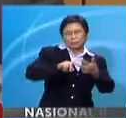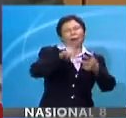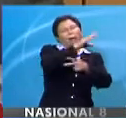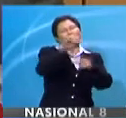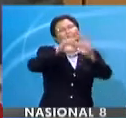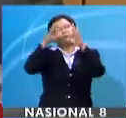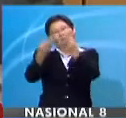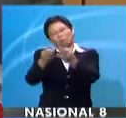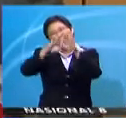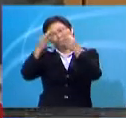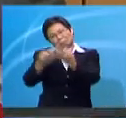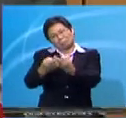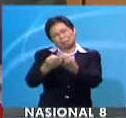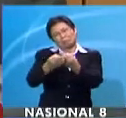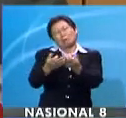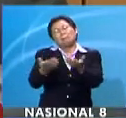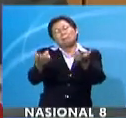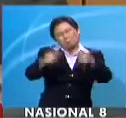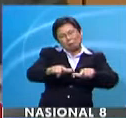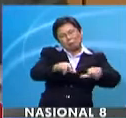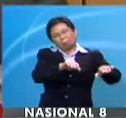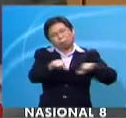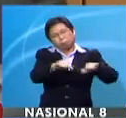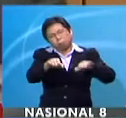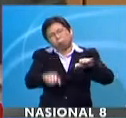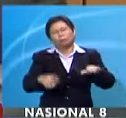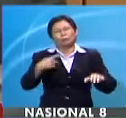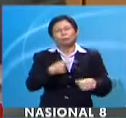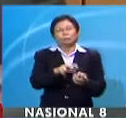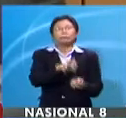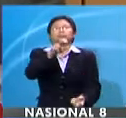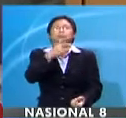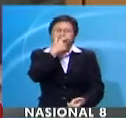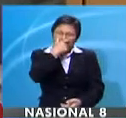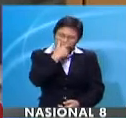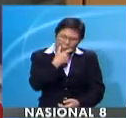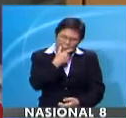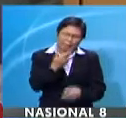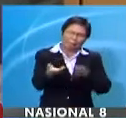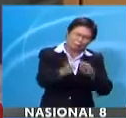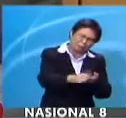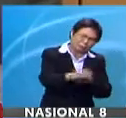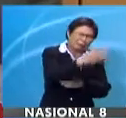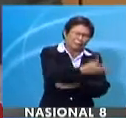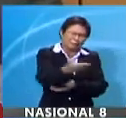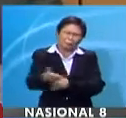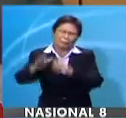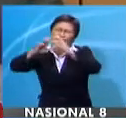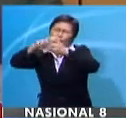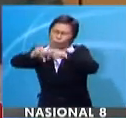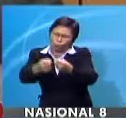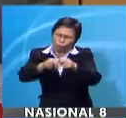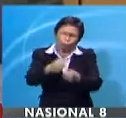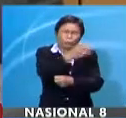families affected by the earthquake. We are saddened by the loss of lives and damages to properties